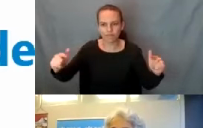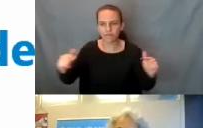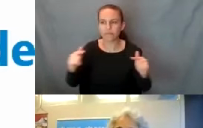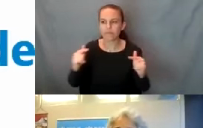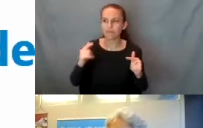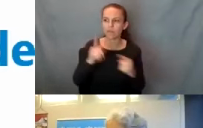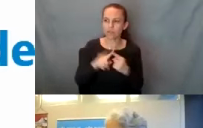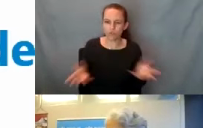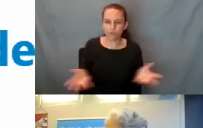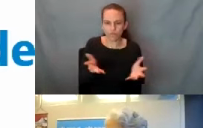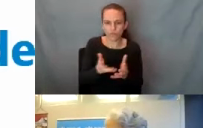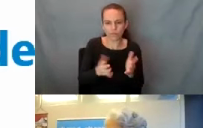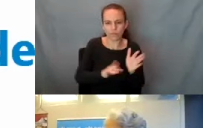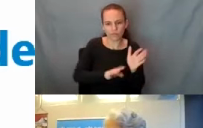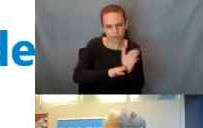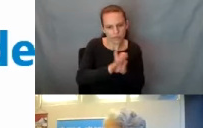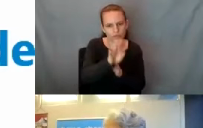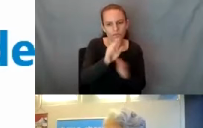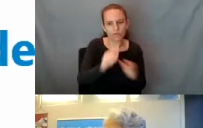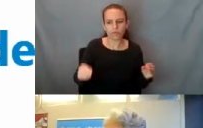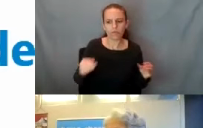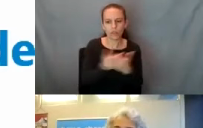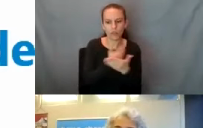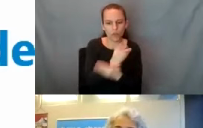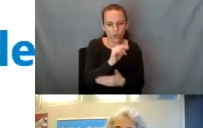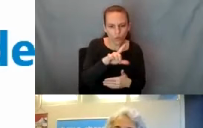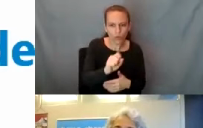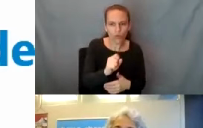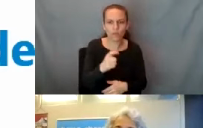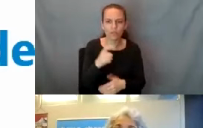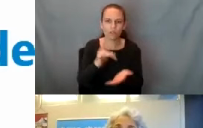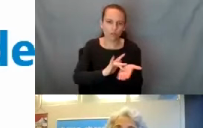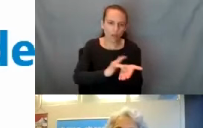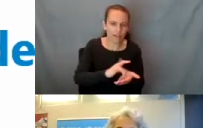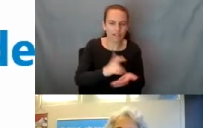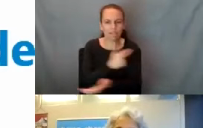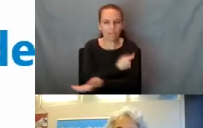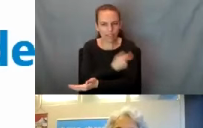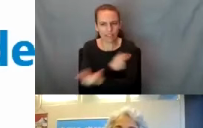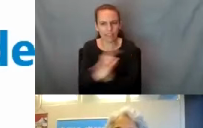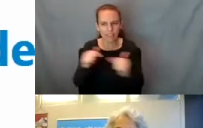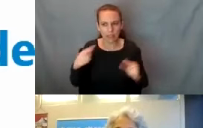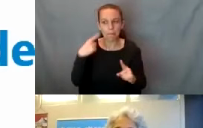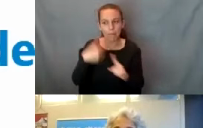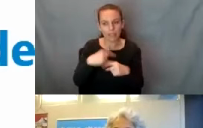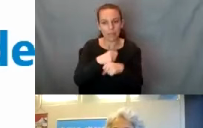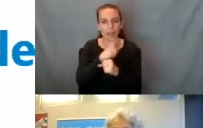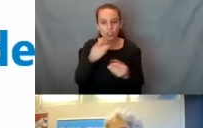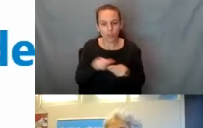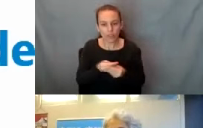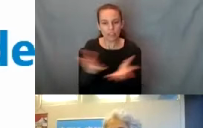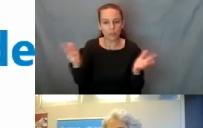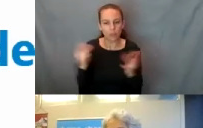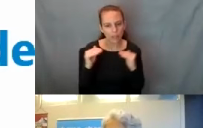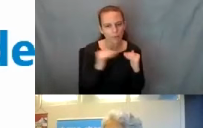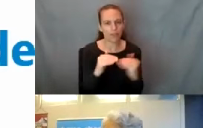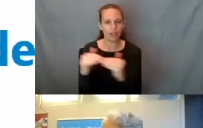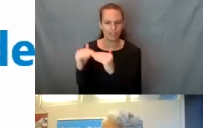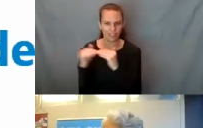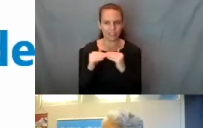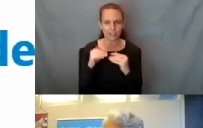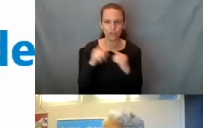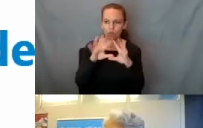diagnostics, drugs, and vaccines, but also to ensure that we distribute them equally and fairly to people around